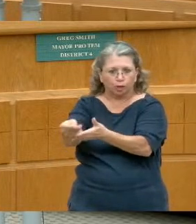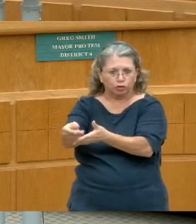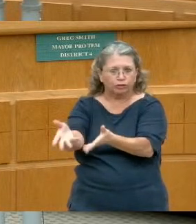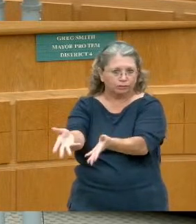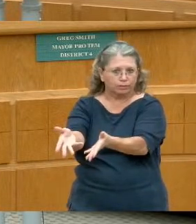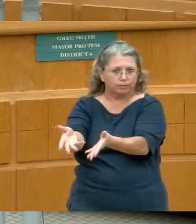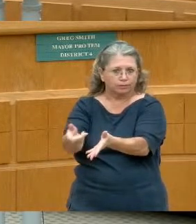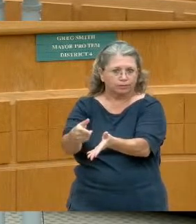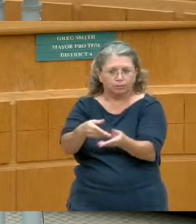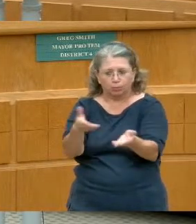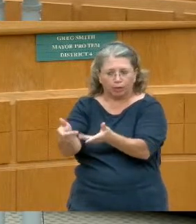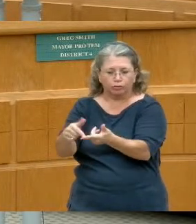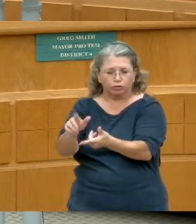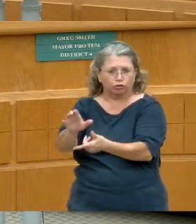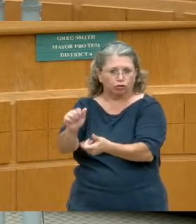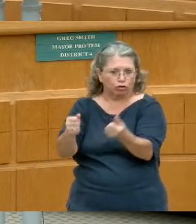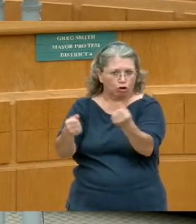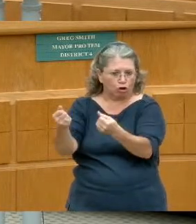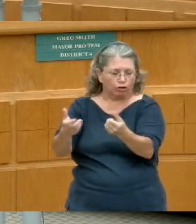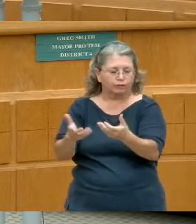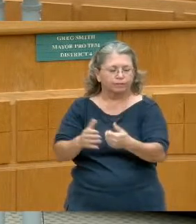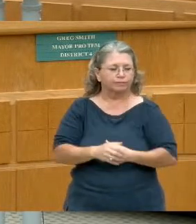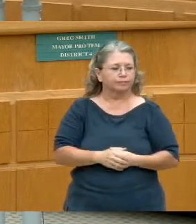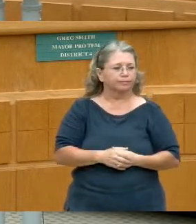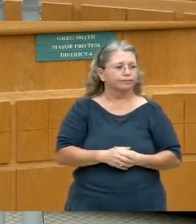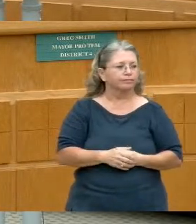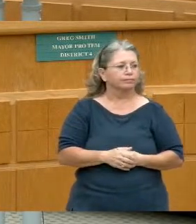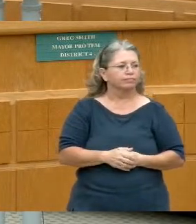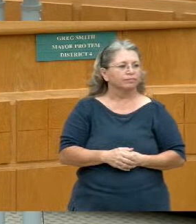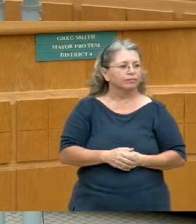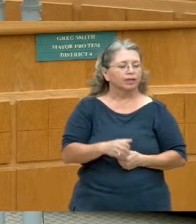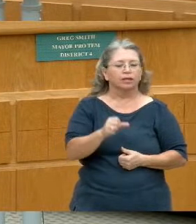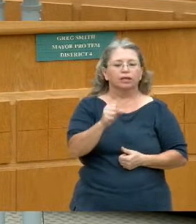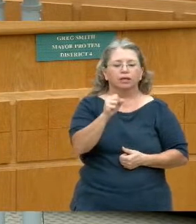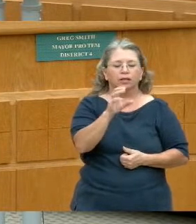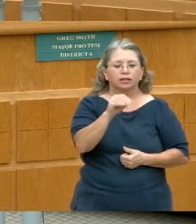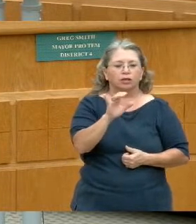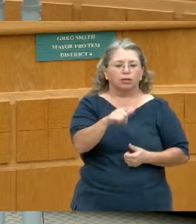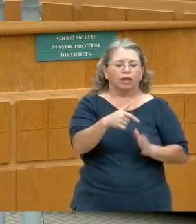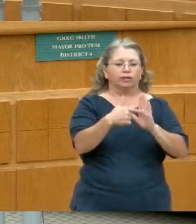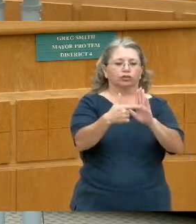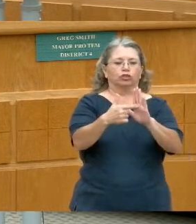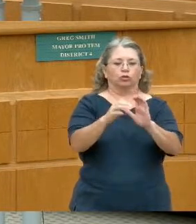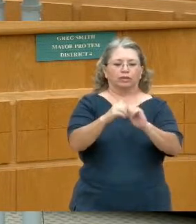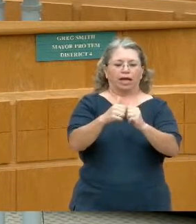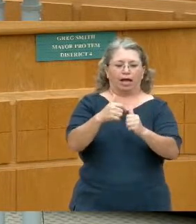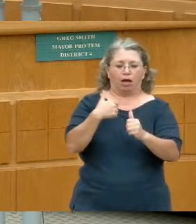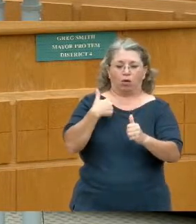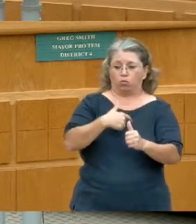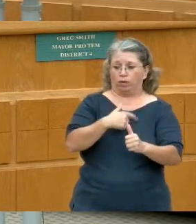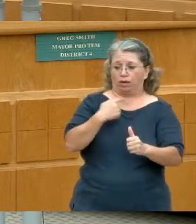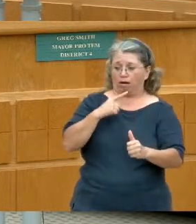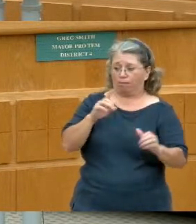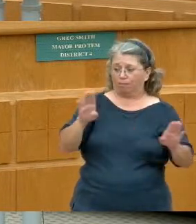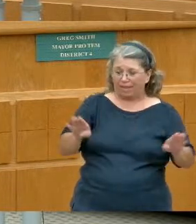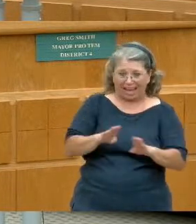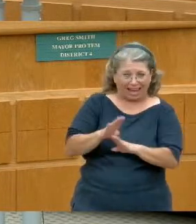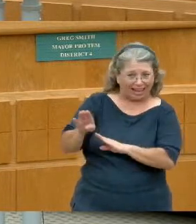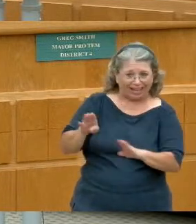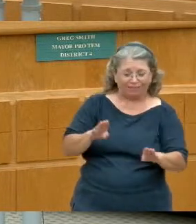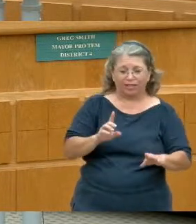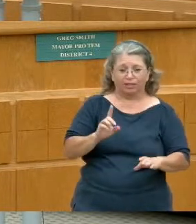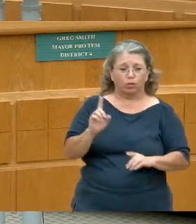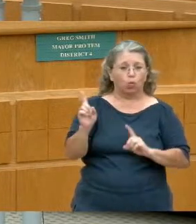area. So that gives you an idea of how we're behaving in terms of where we're going, how much we're getting